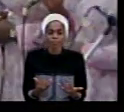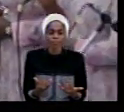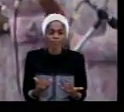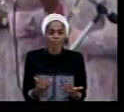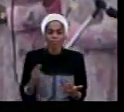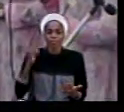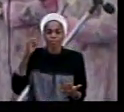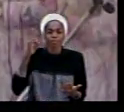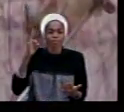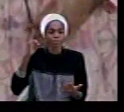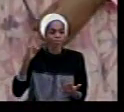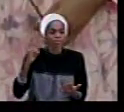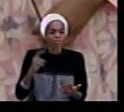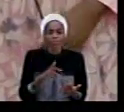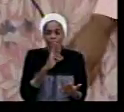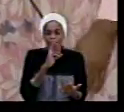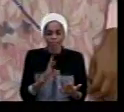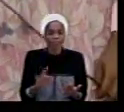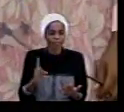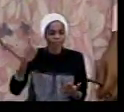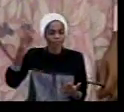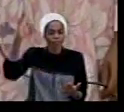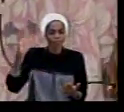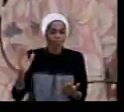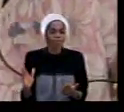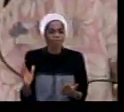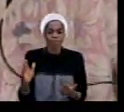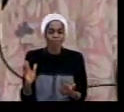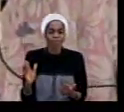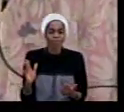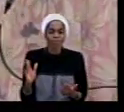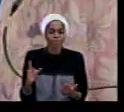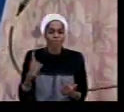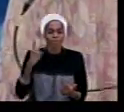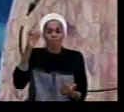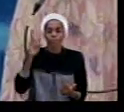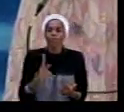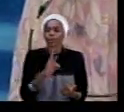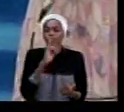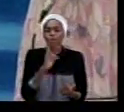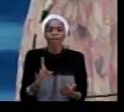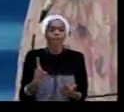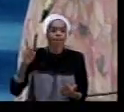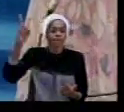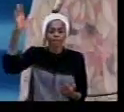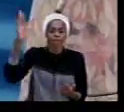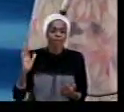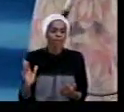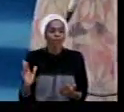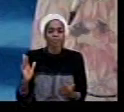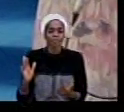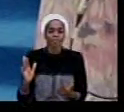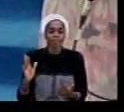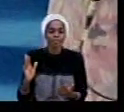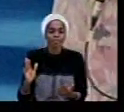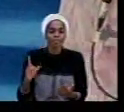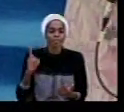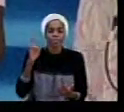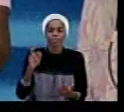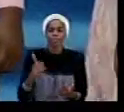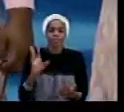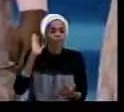You were God, you are God, you